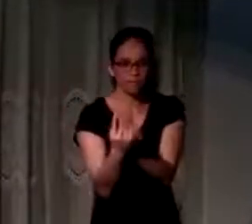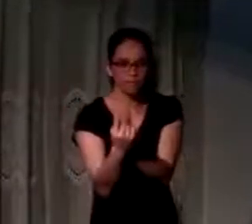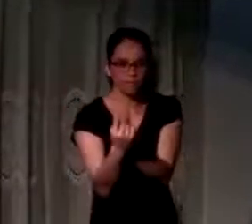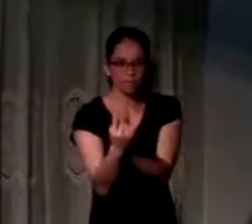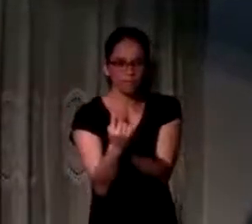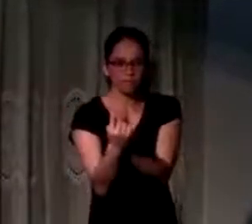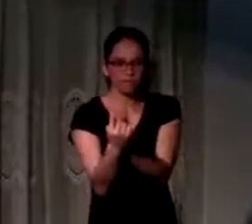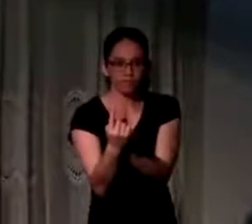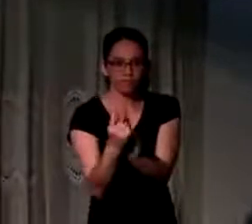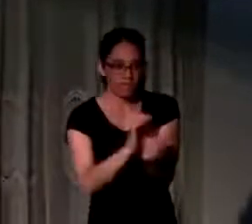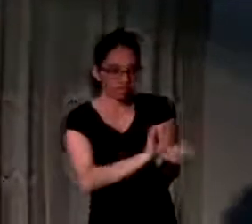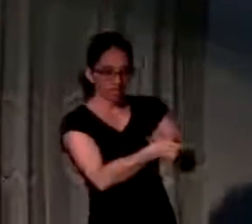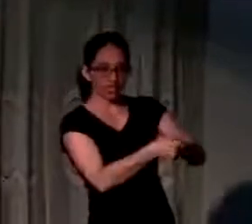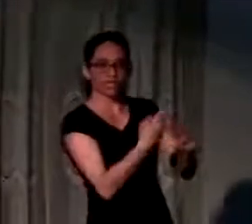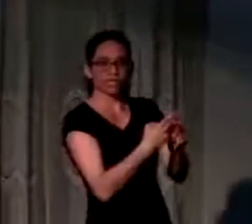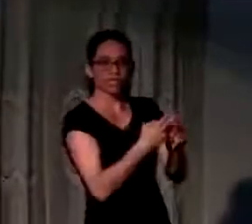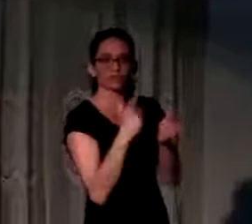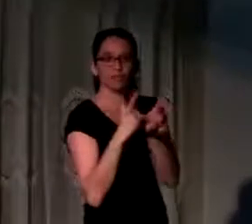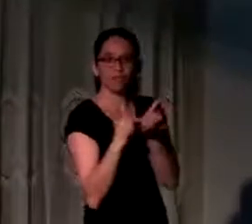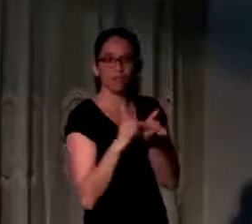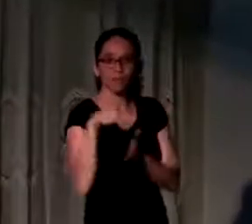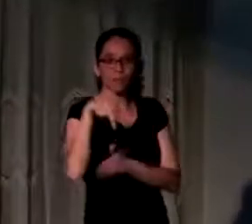Changed his name, Saul to Paul.